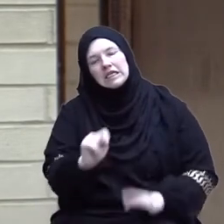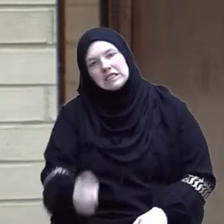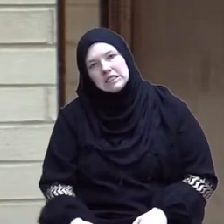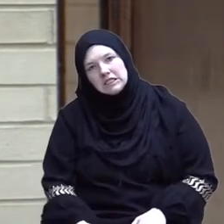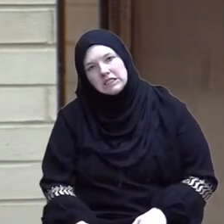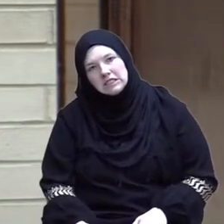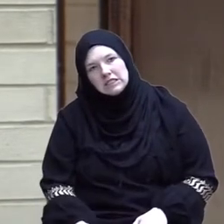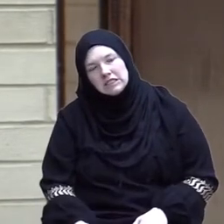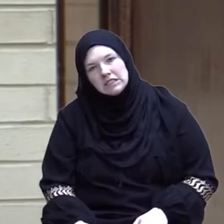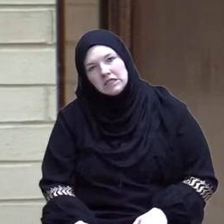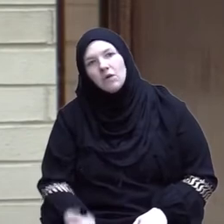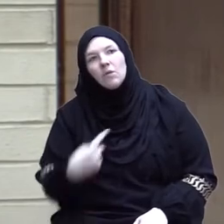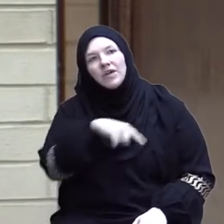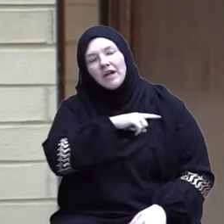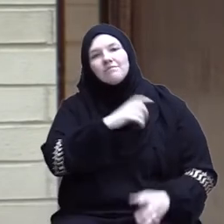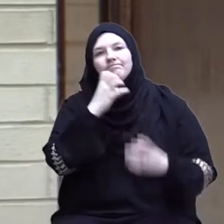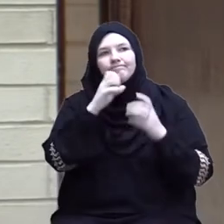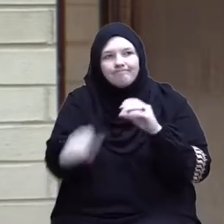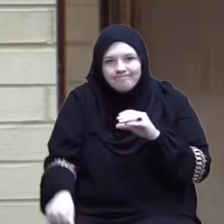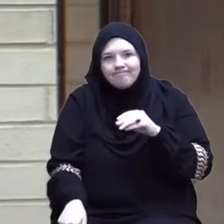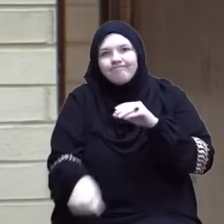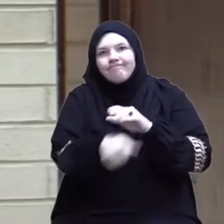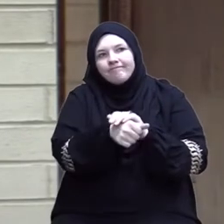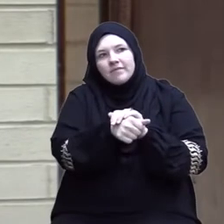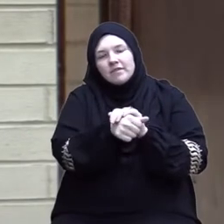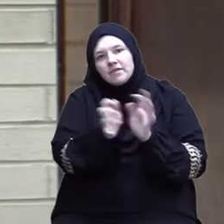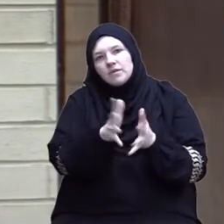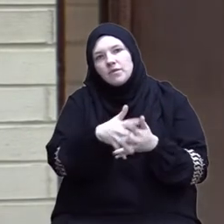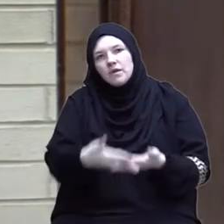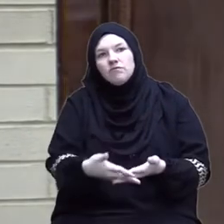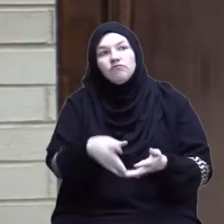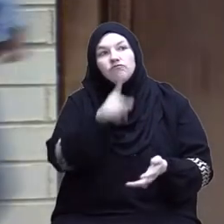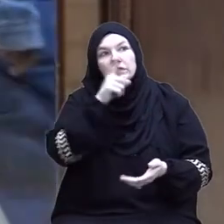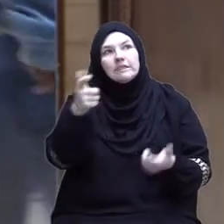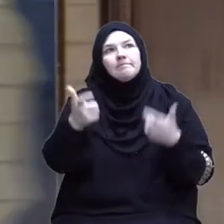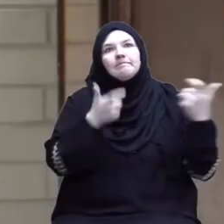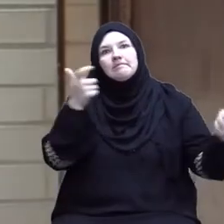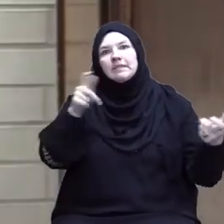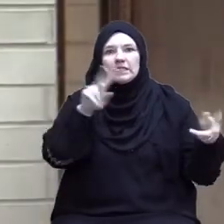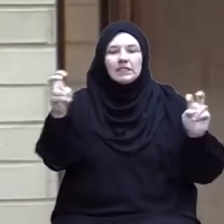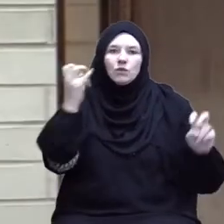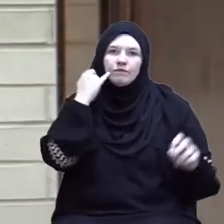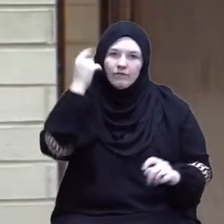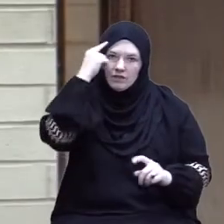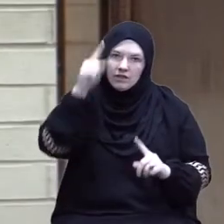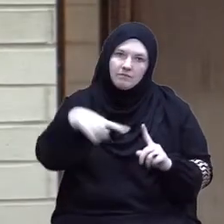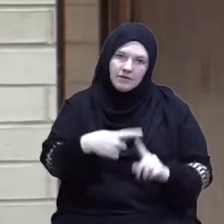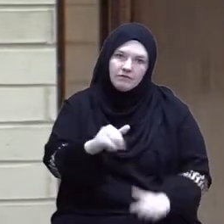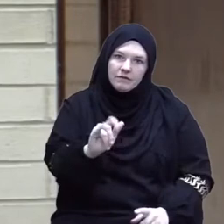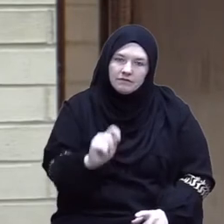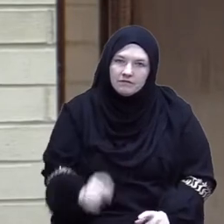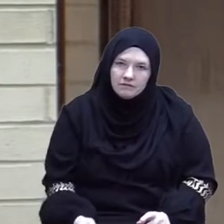are concealing the Quran. Very big issue if you think about it.